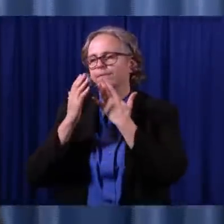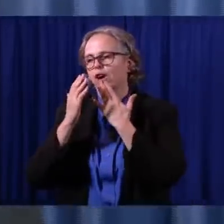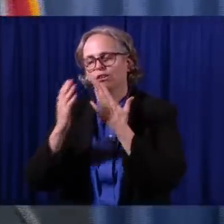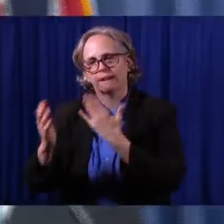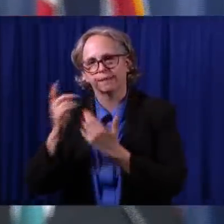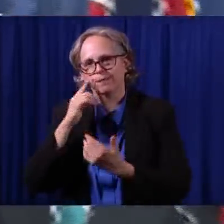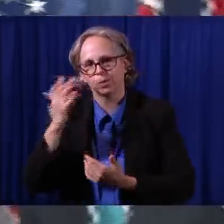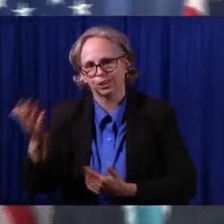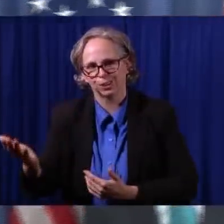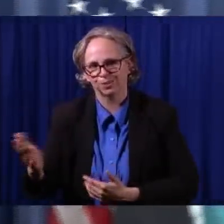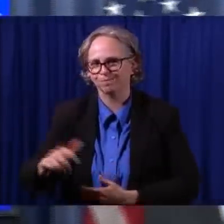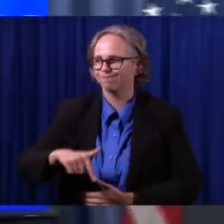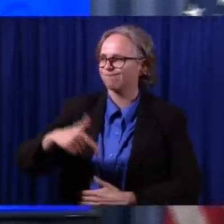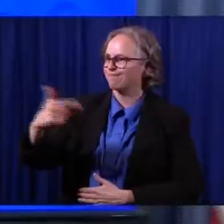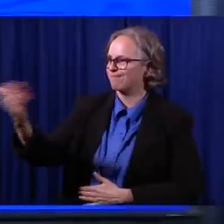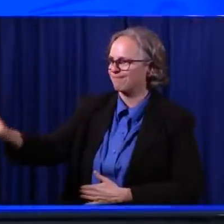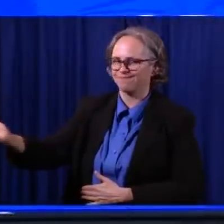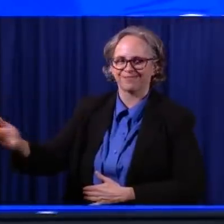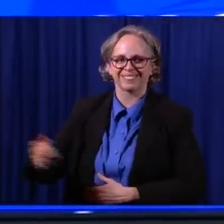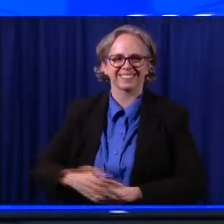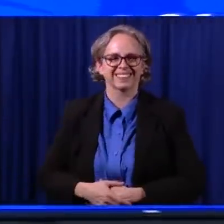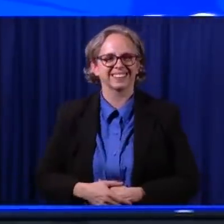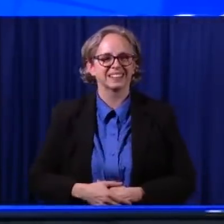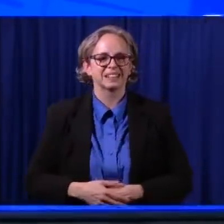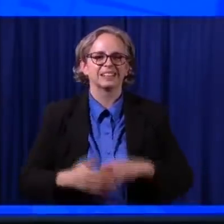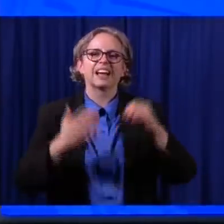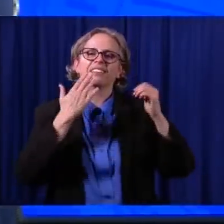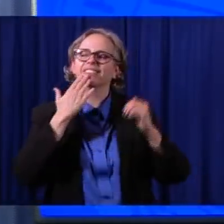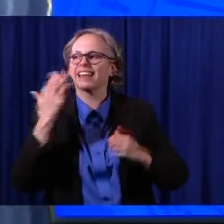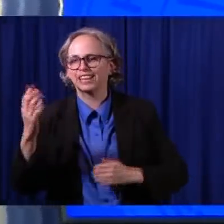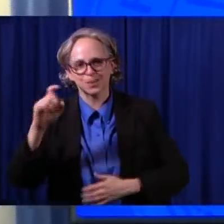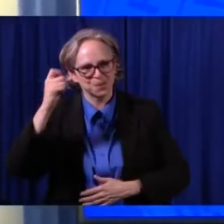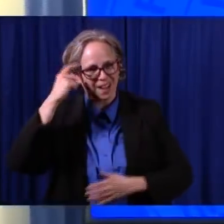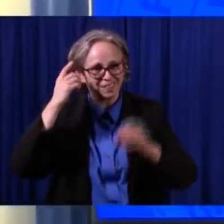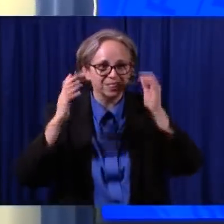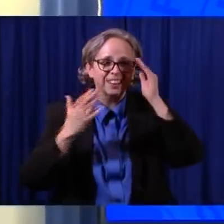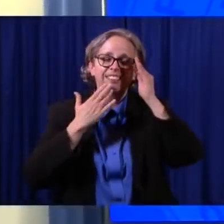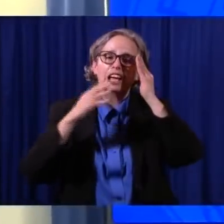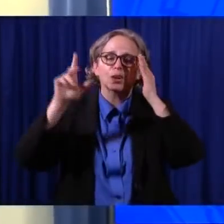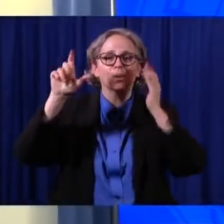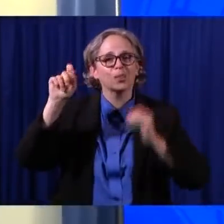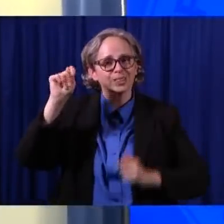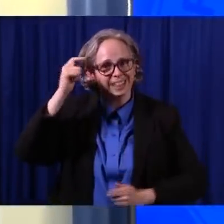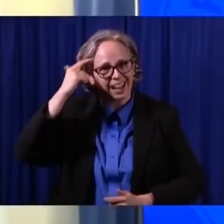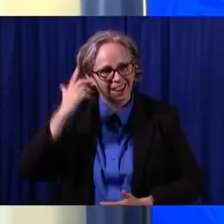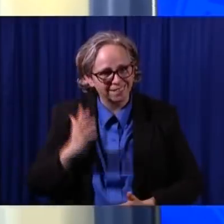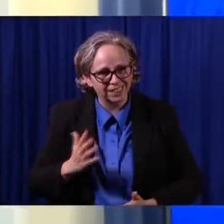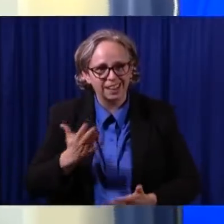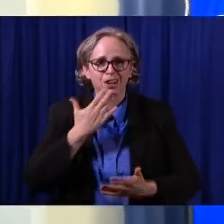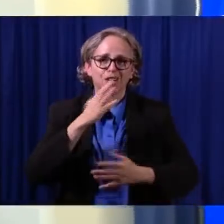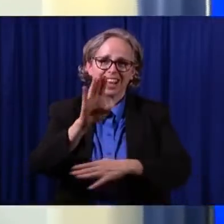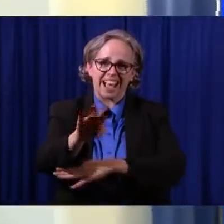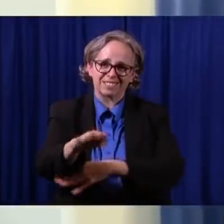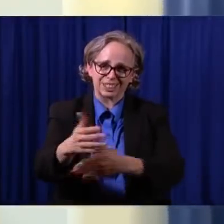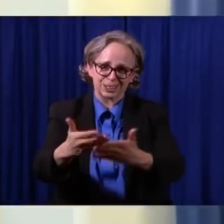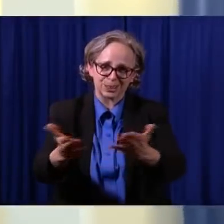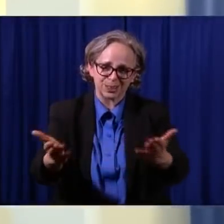you. Thank you, Governor. Thank you, Lieutenant Governor. Good afternoon, everyone.